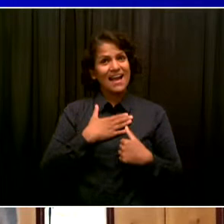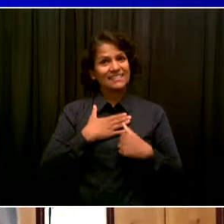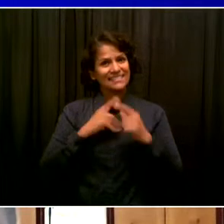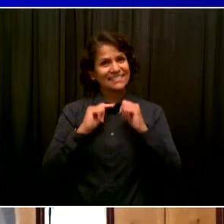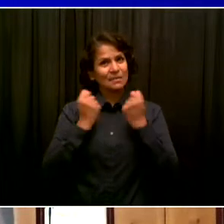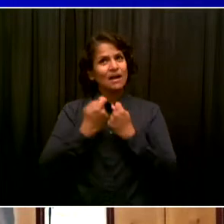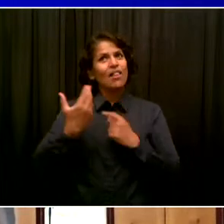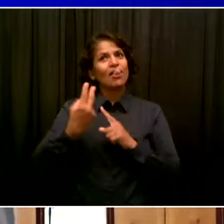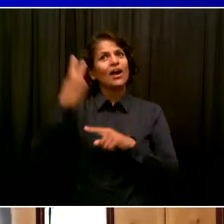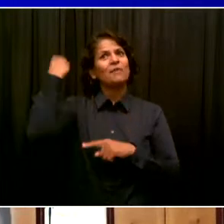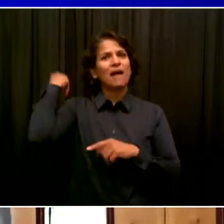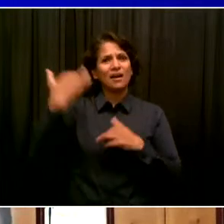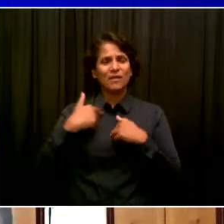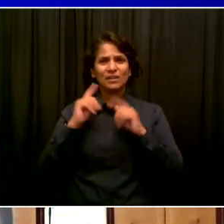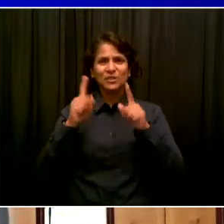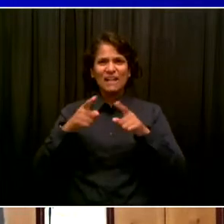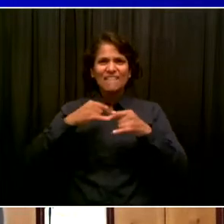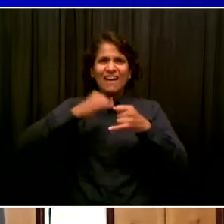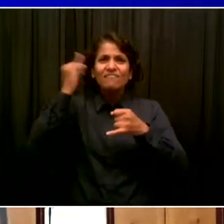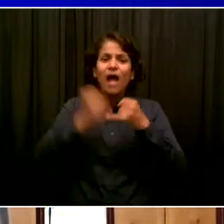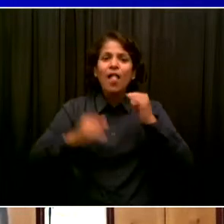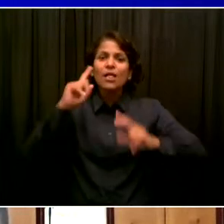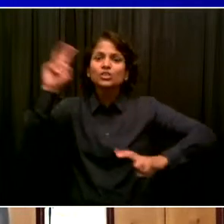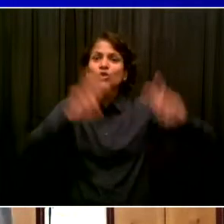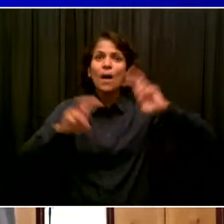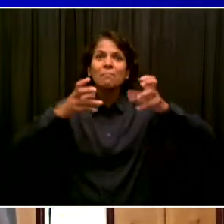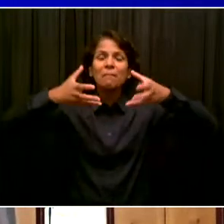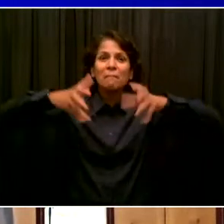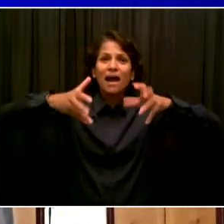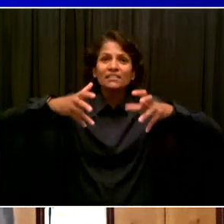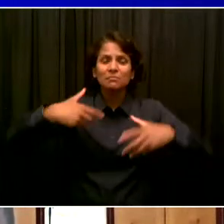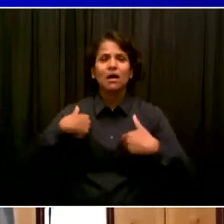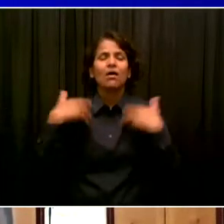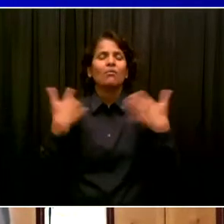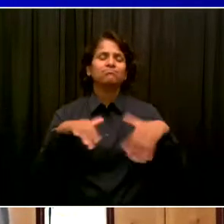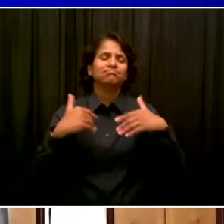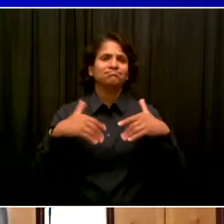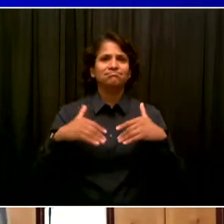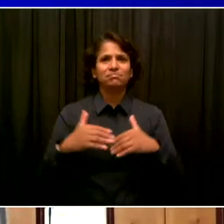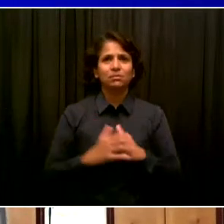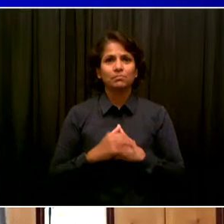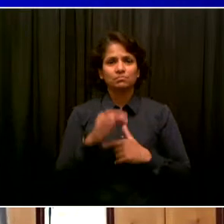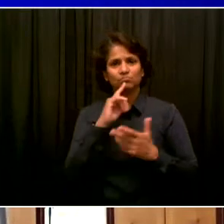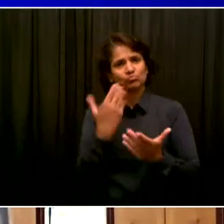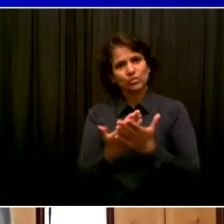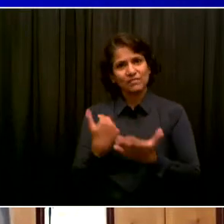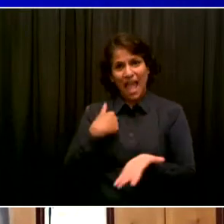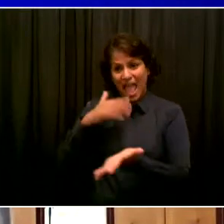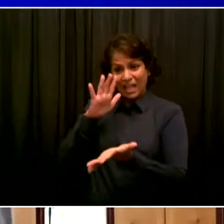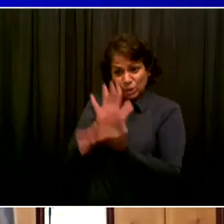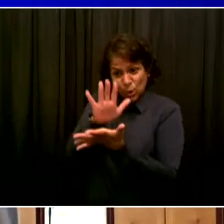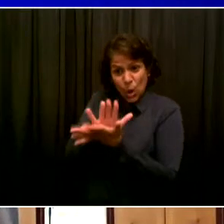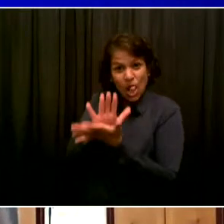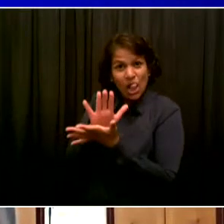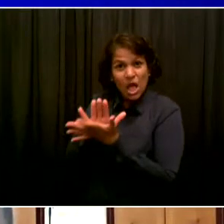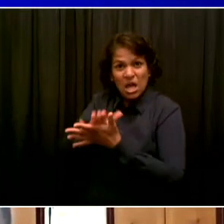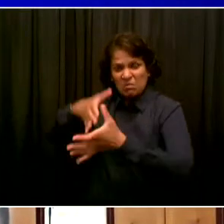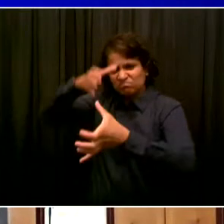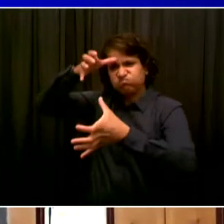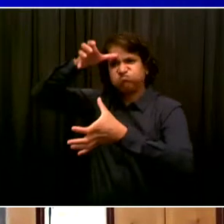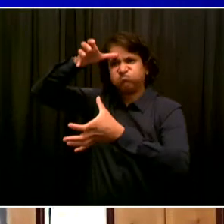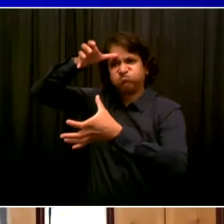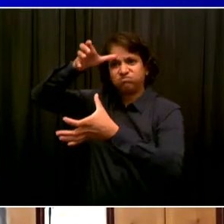shows that we were able to achieve athletically and academically, and that's something that this program is going to be able to do.